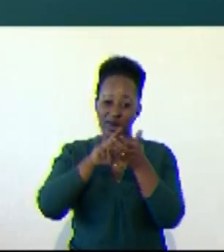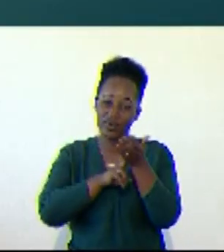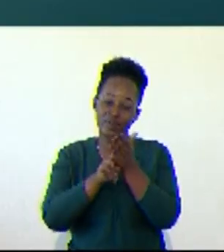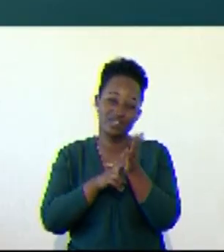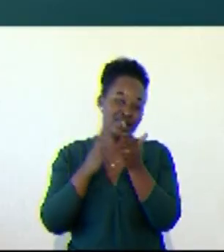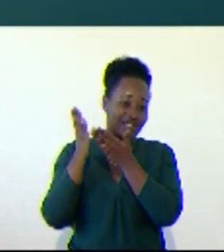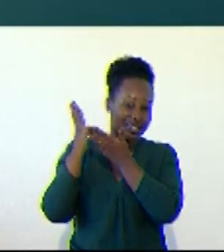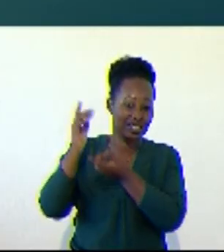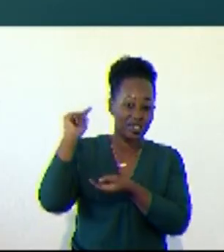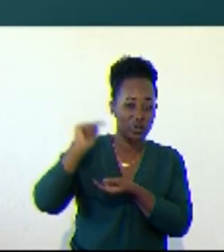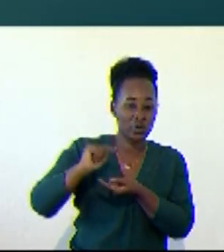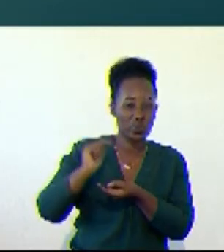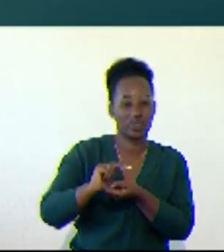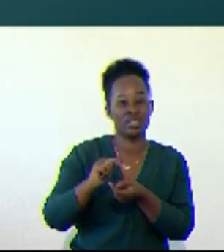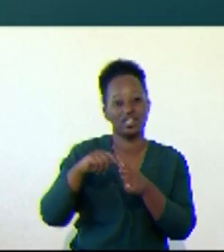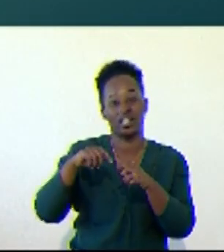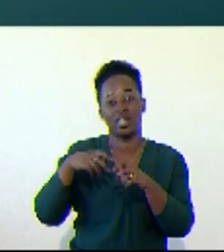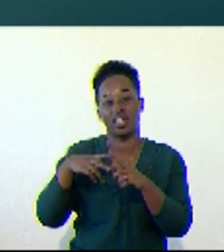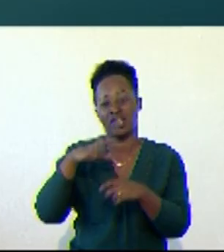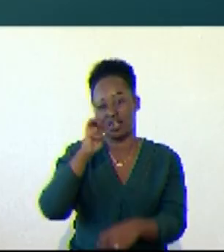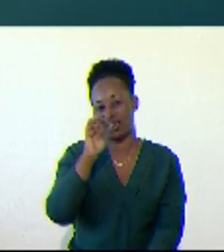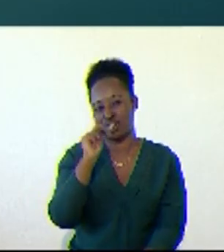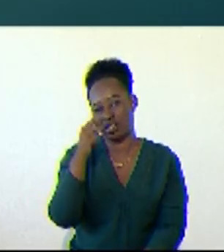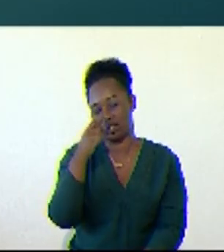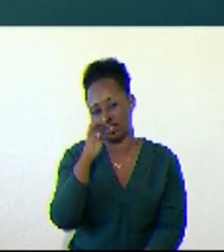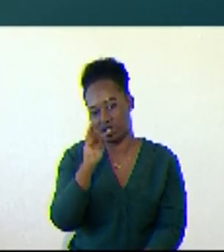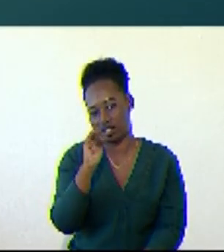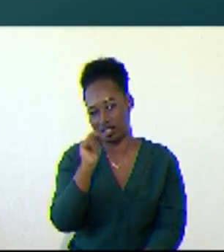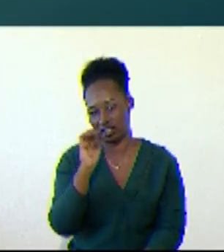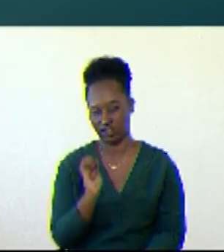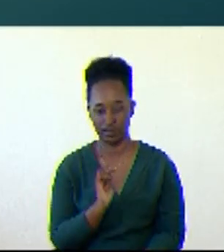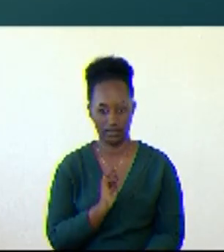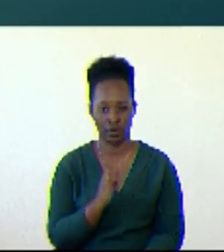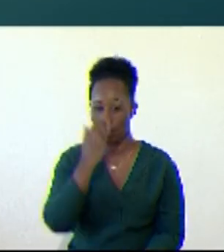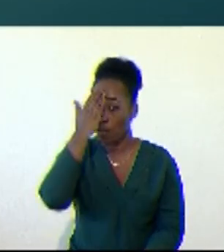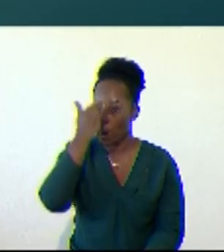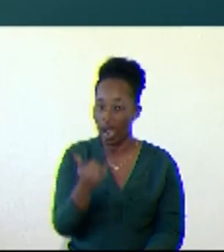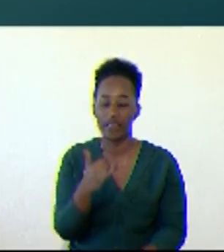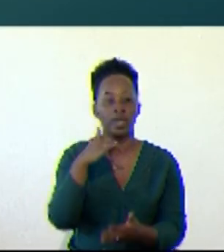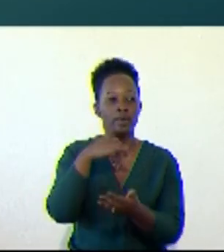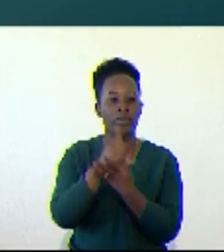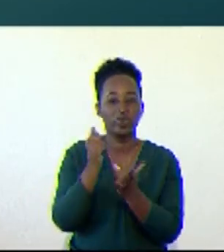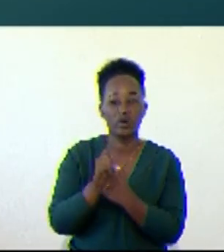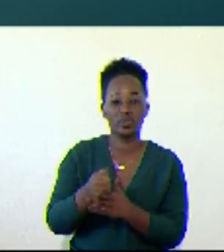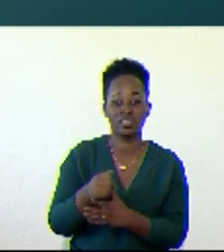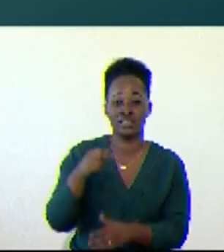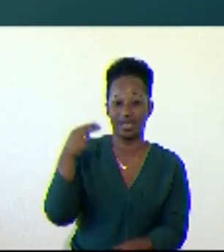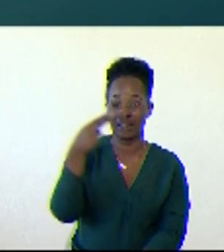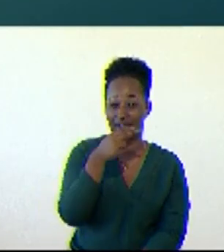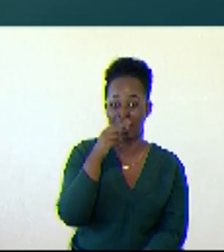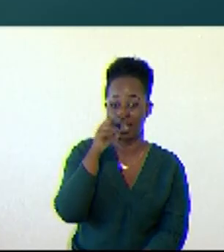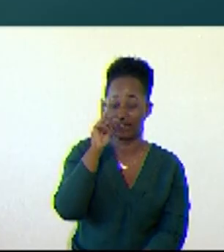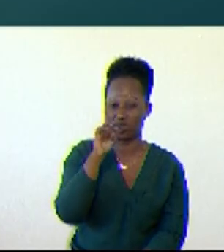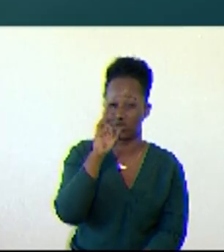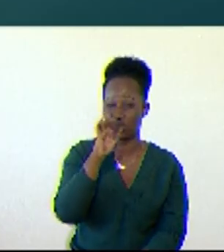which cannot be used when we are reducing alkenes. Why? Because the hydride which